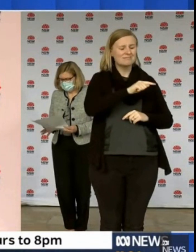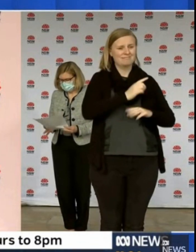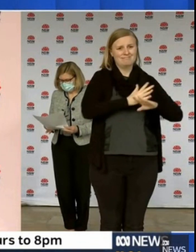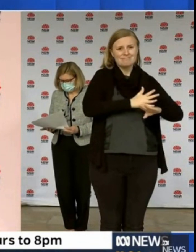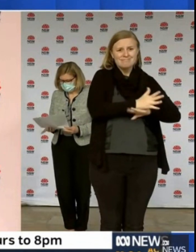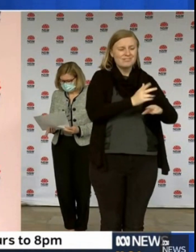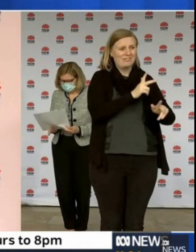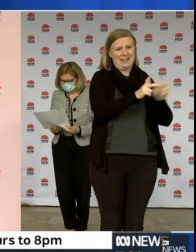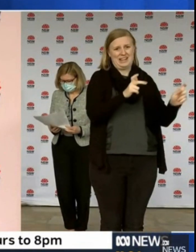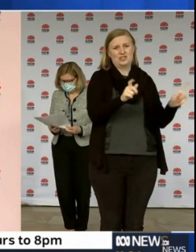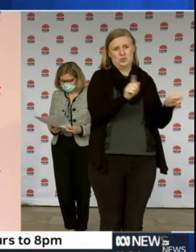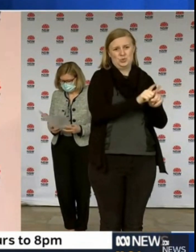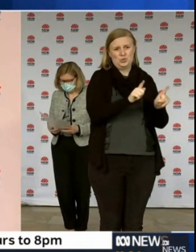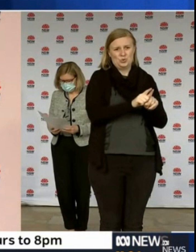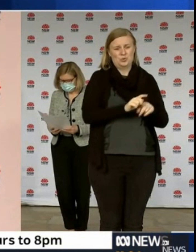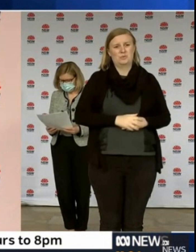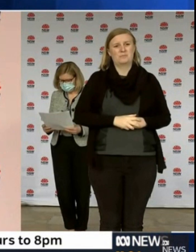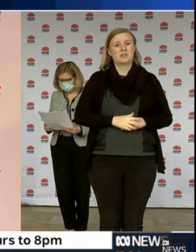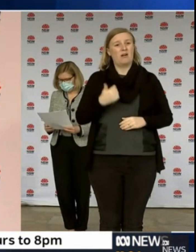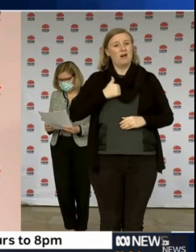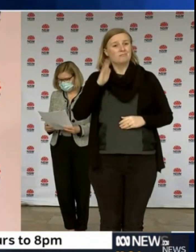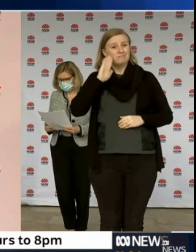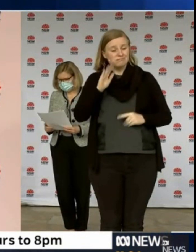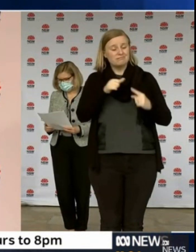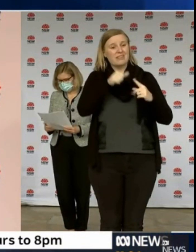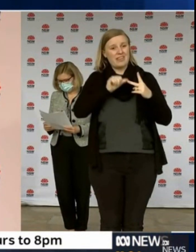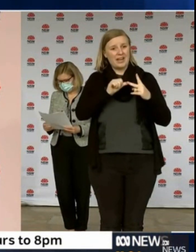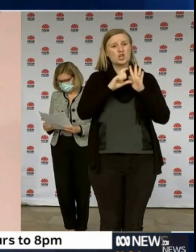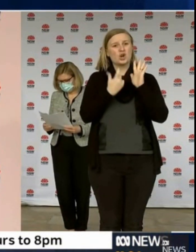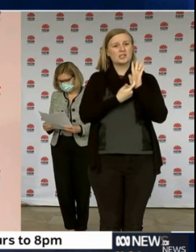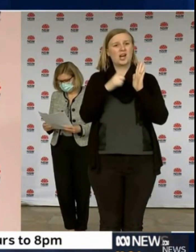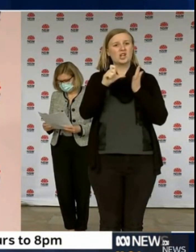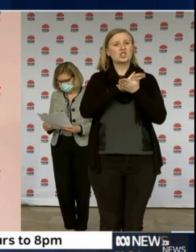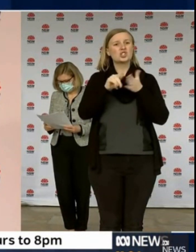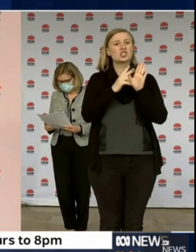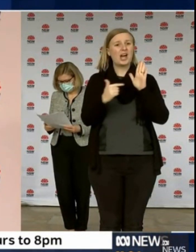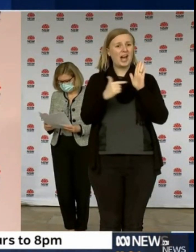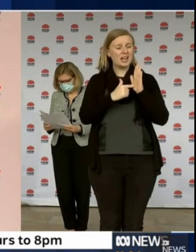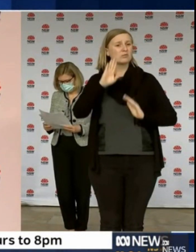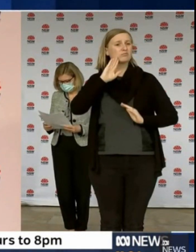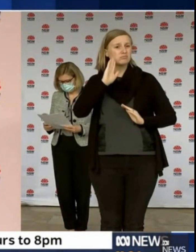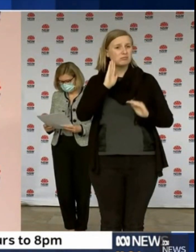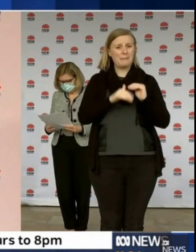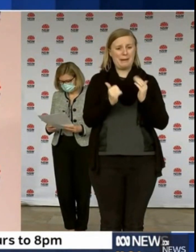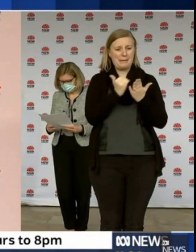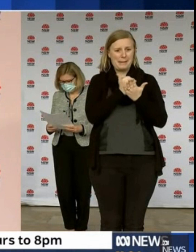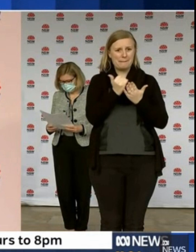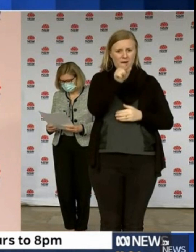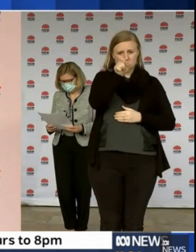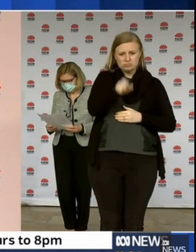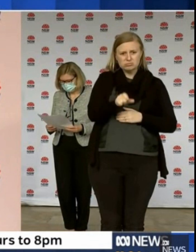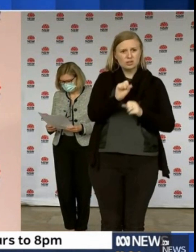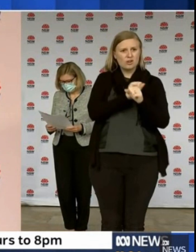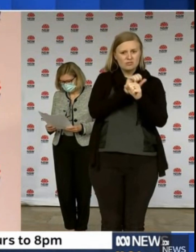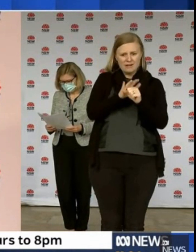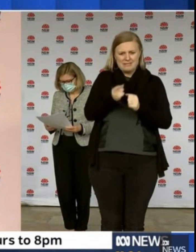the door. So after I finish my few words, Dr. Chant will give an update on cases, Commissioner Fuller will give an update